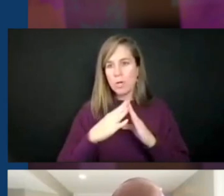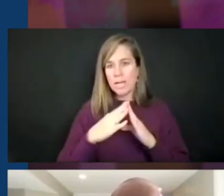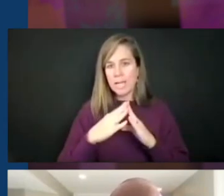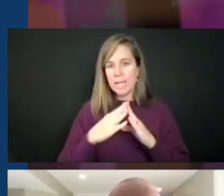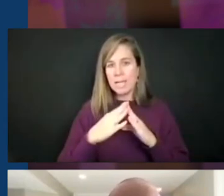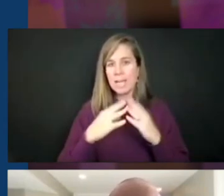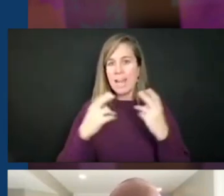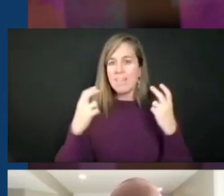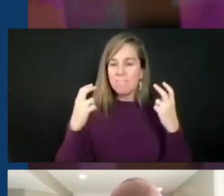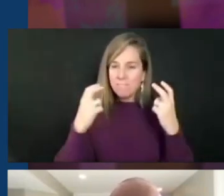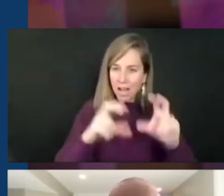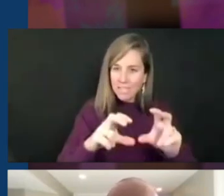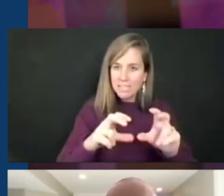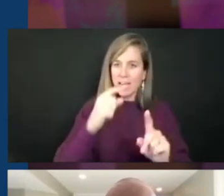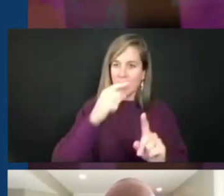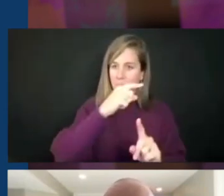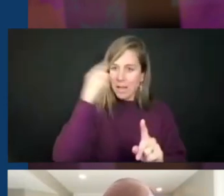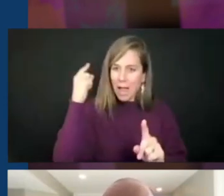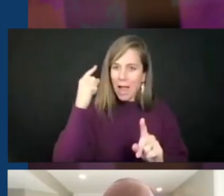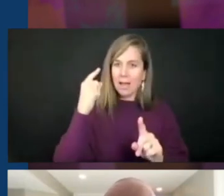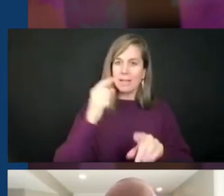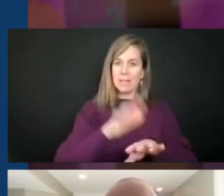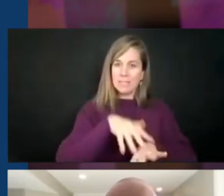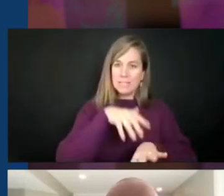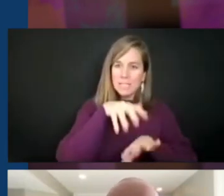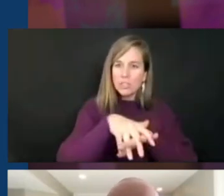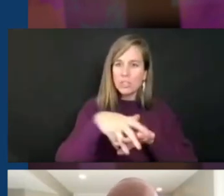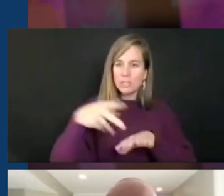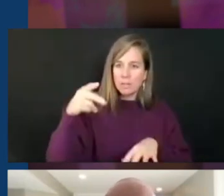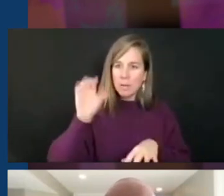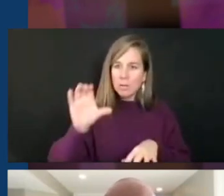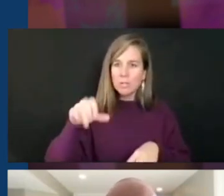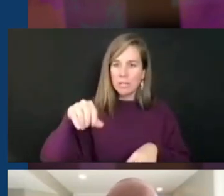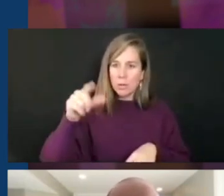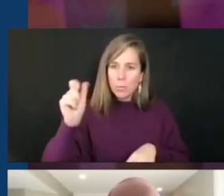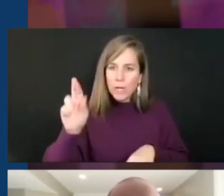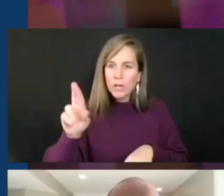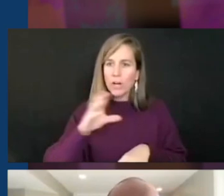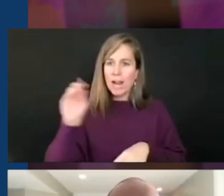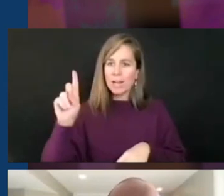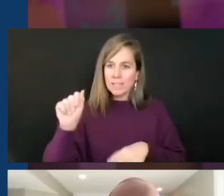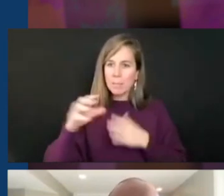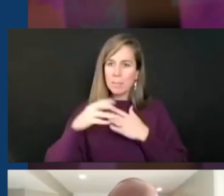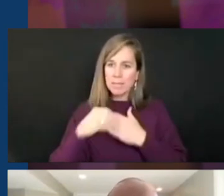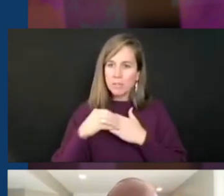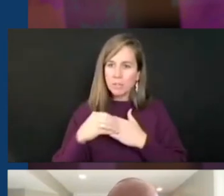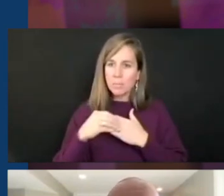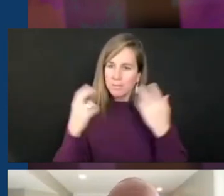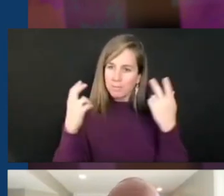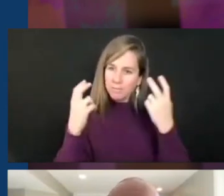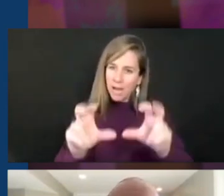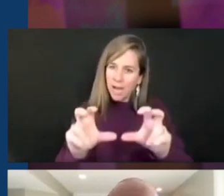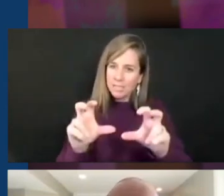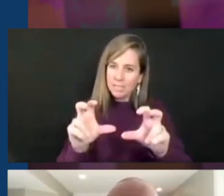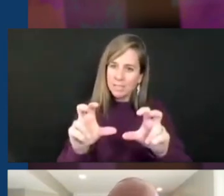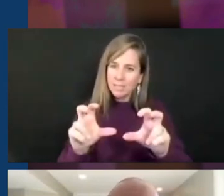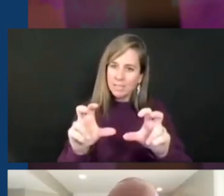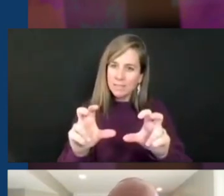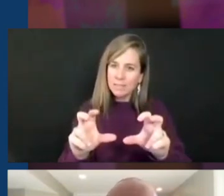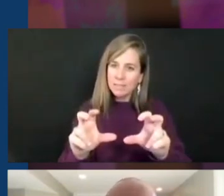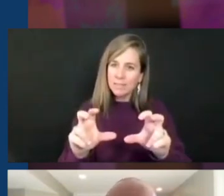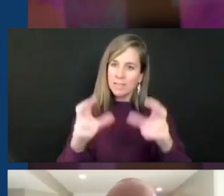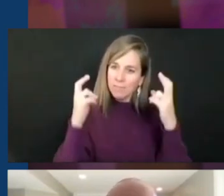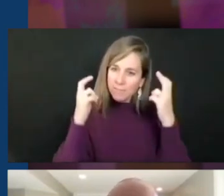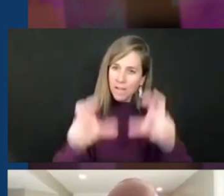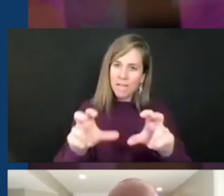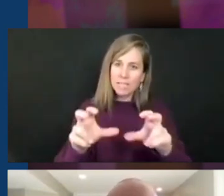Invest in Black, Indigenous, people of color, queer, and disabled leadership. Invest in that